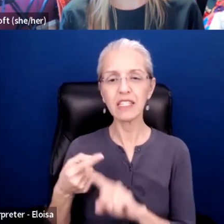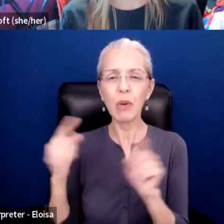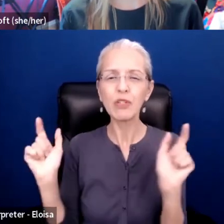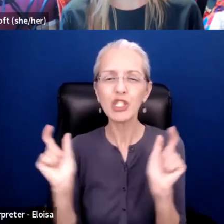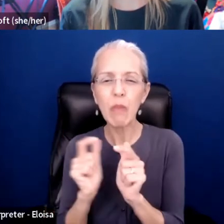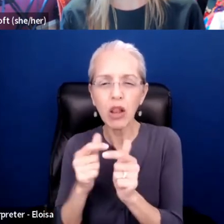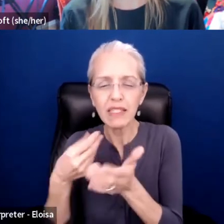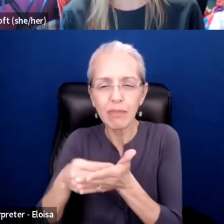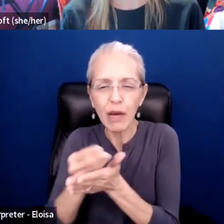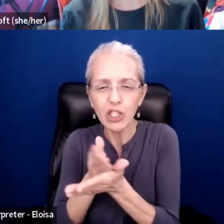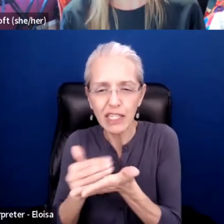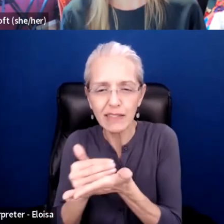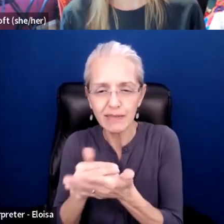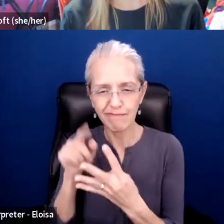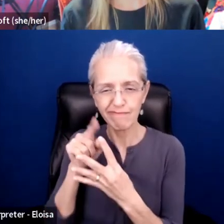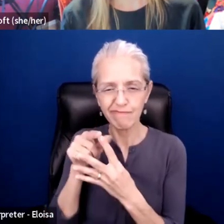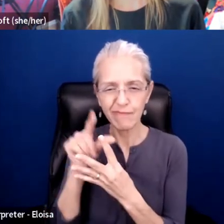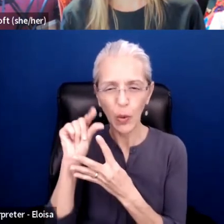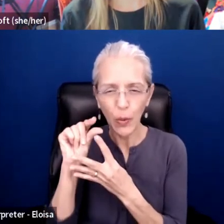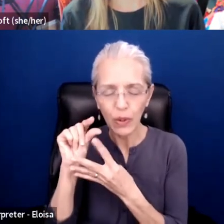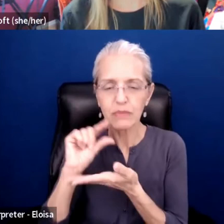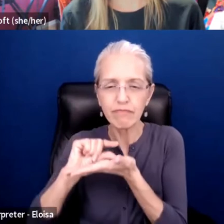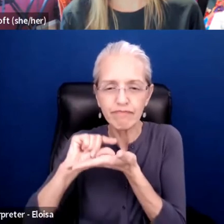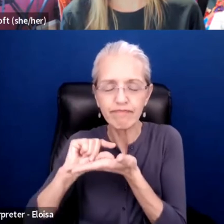support portion of the budget.